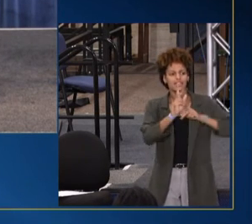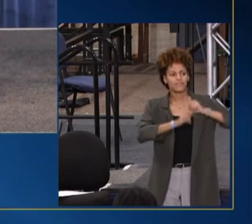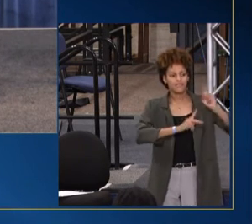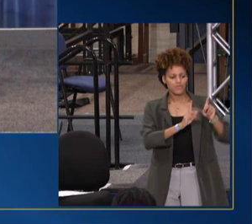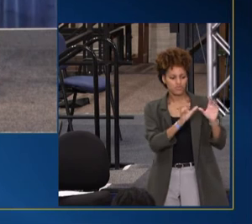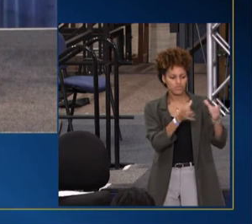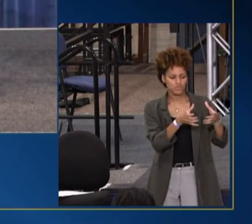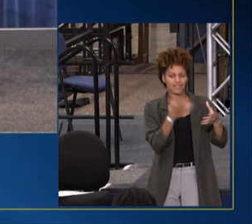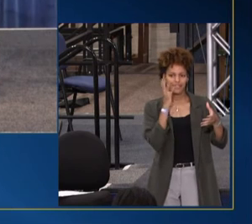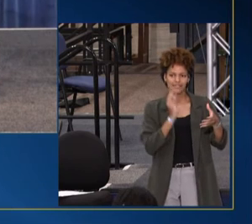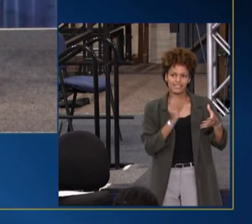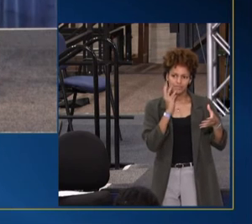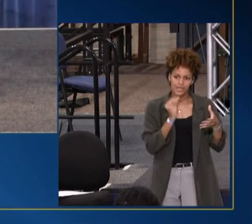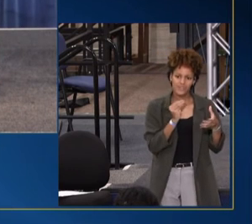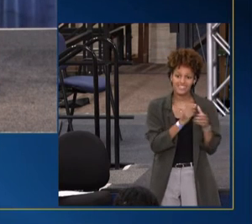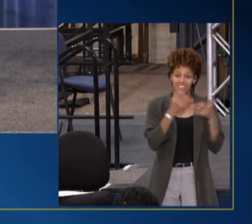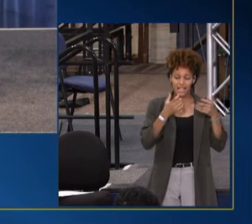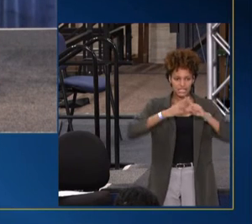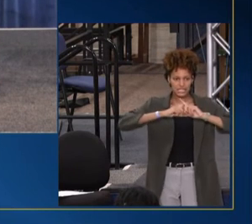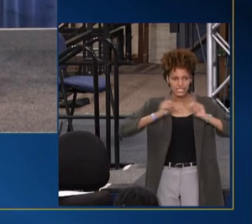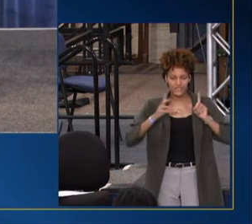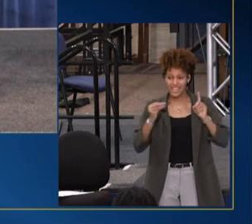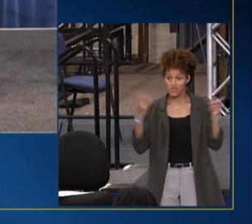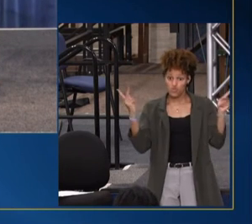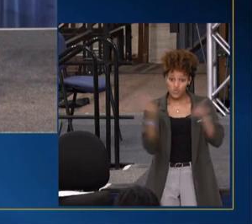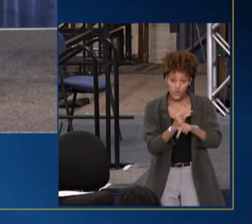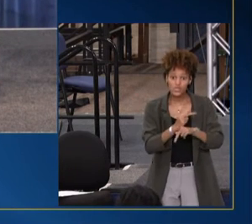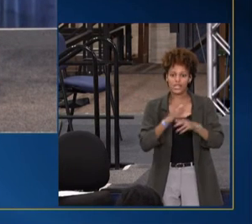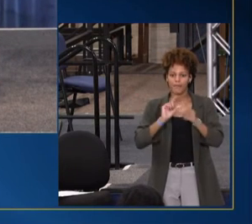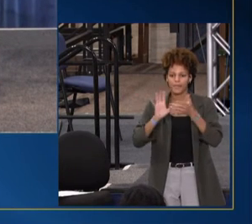people's experiences a lot different and a lot worse.